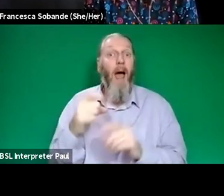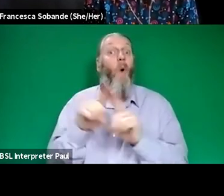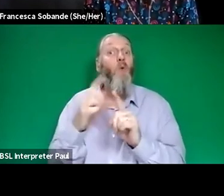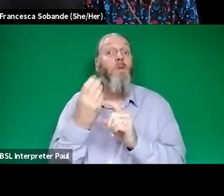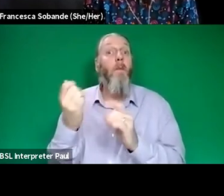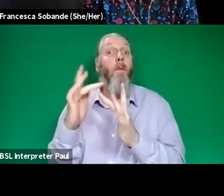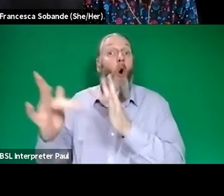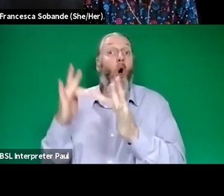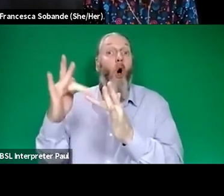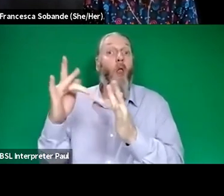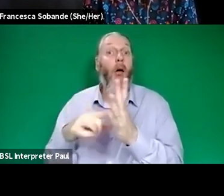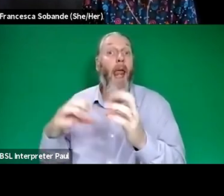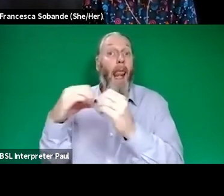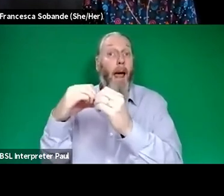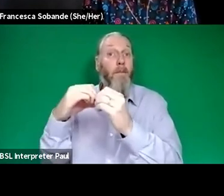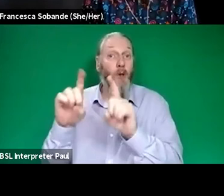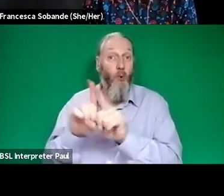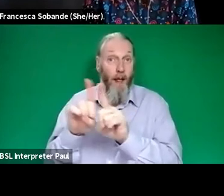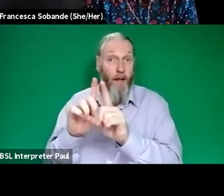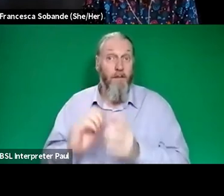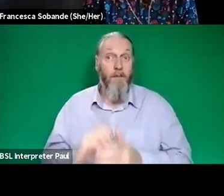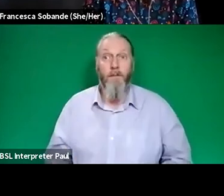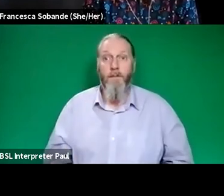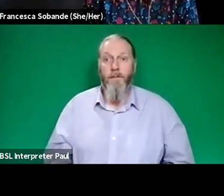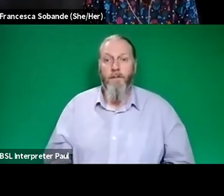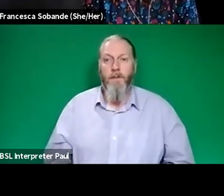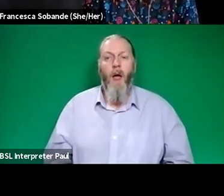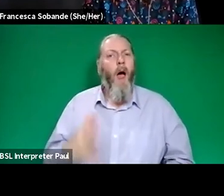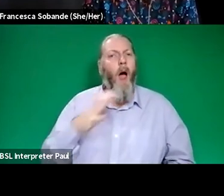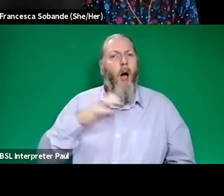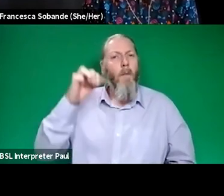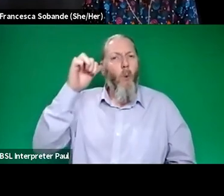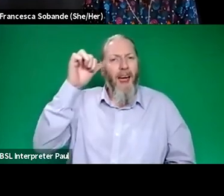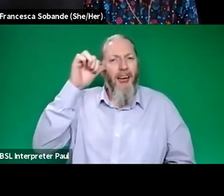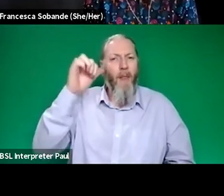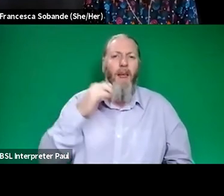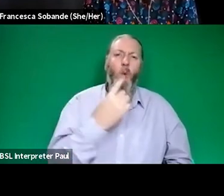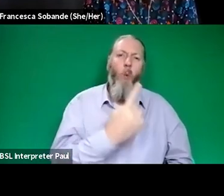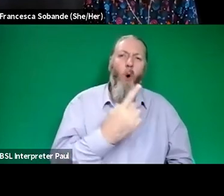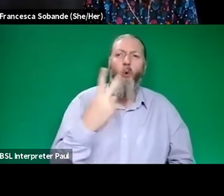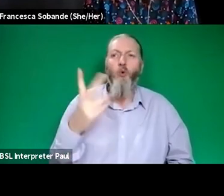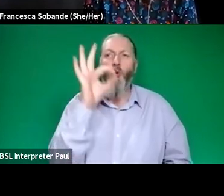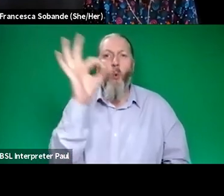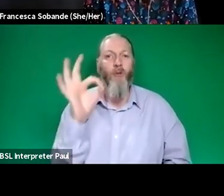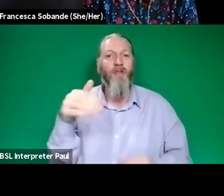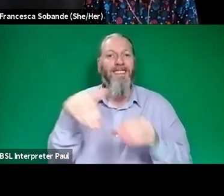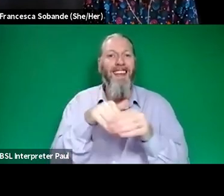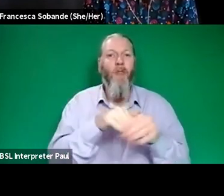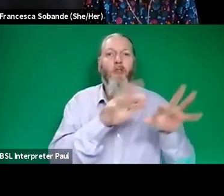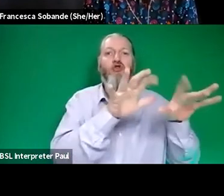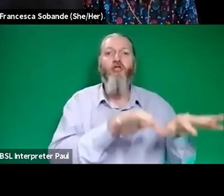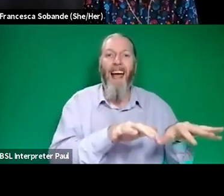done. The next thing to say is I'm aware that there are a couple of questions in the chat. I'm so sorry. I think it's because of my